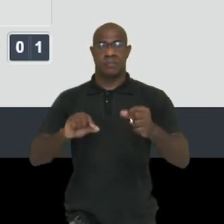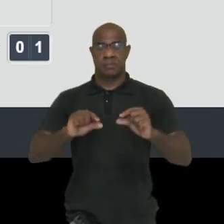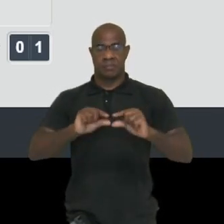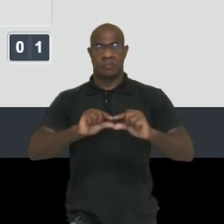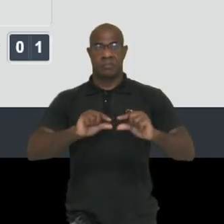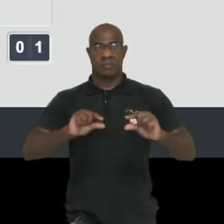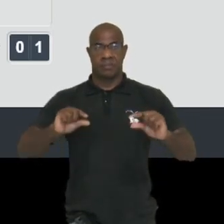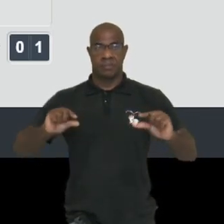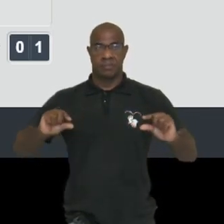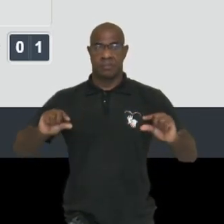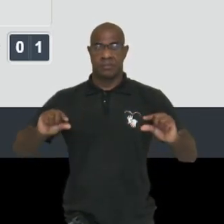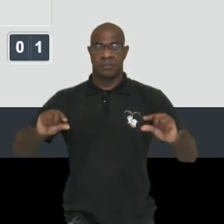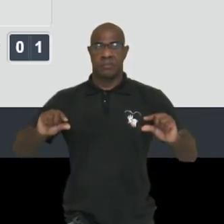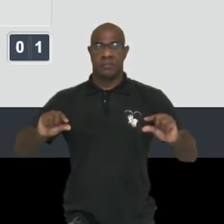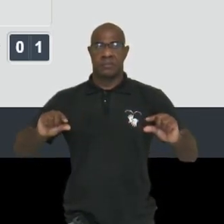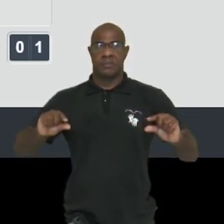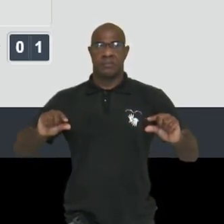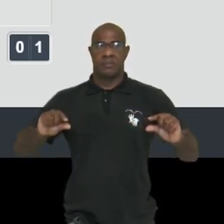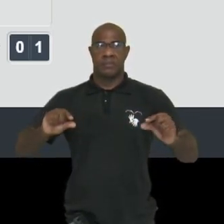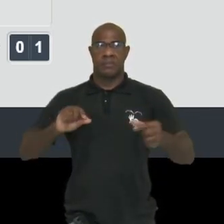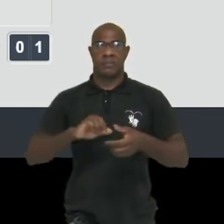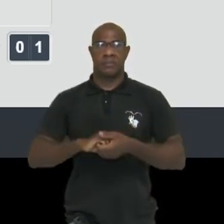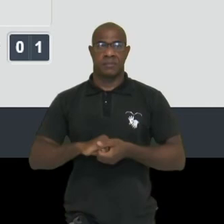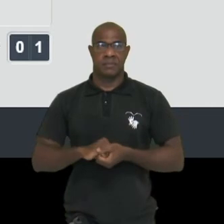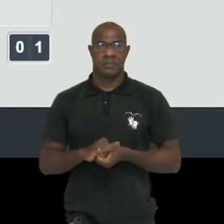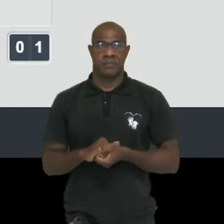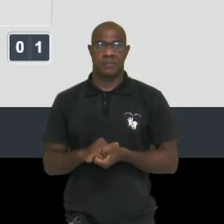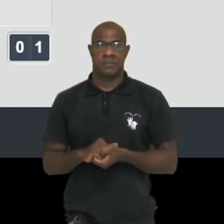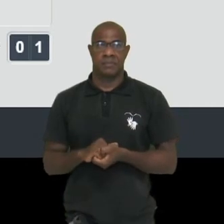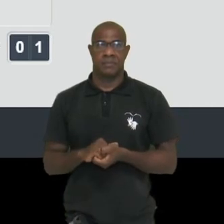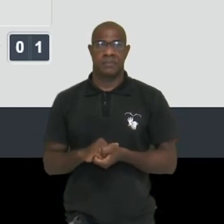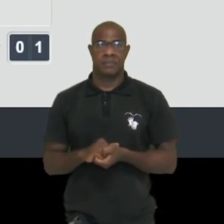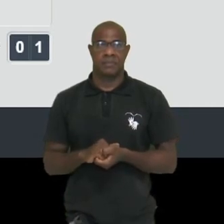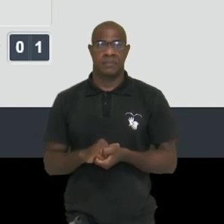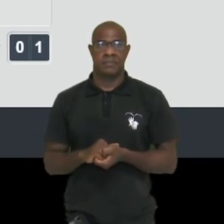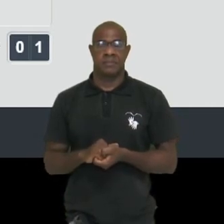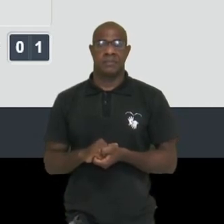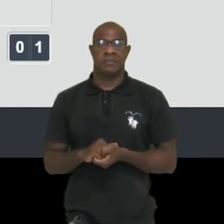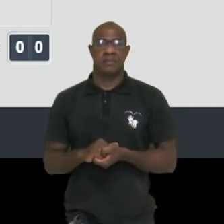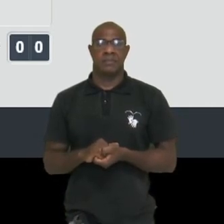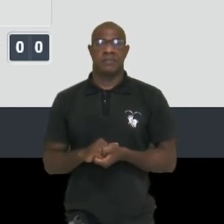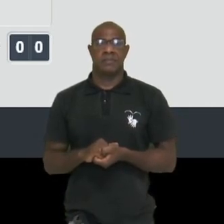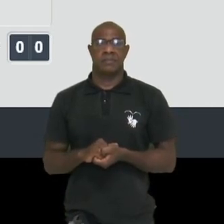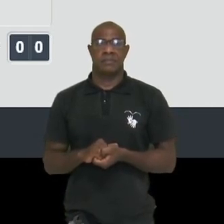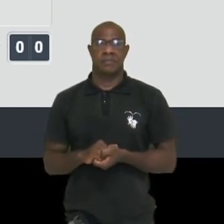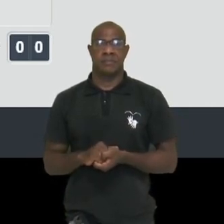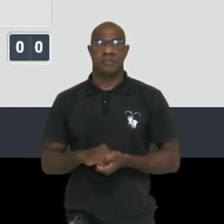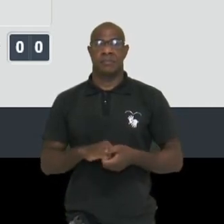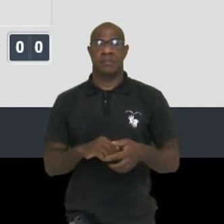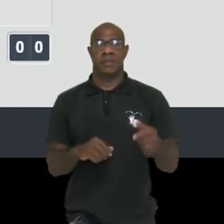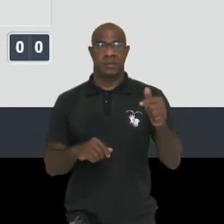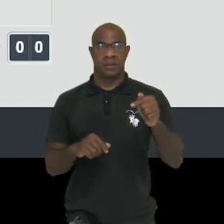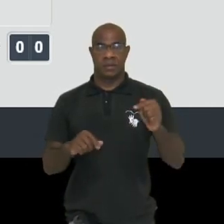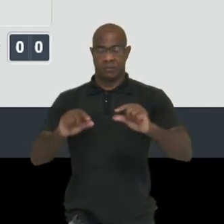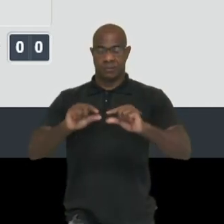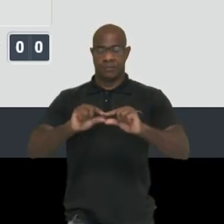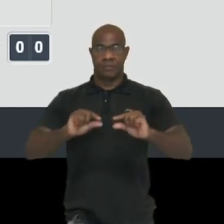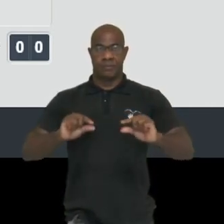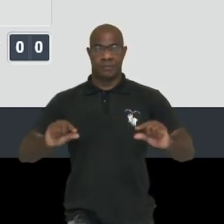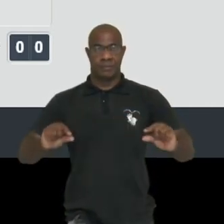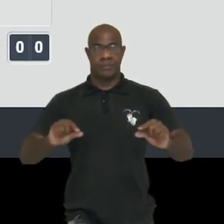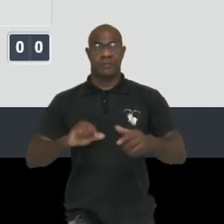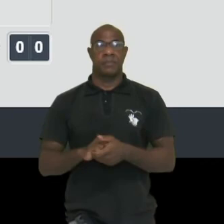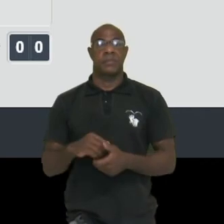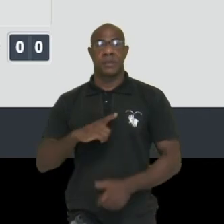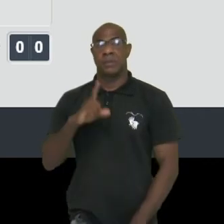E we get belong or collect together every month. We get together every month. Então